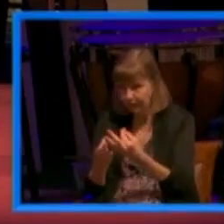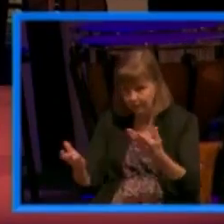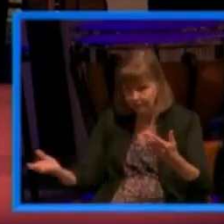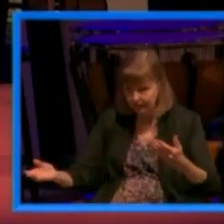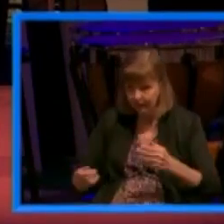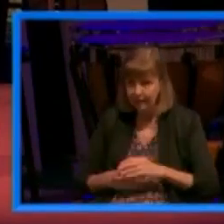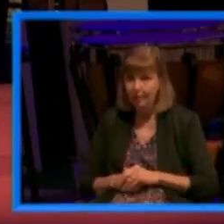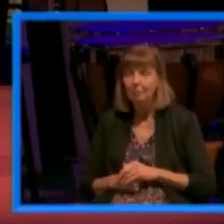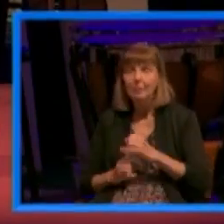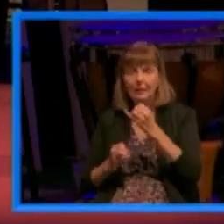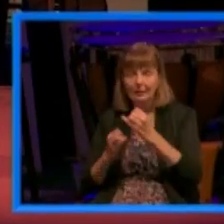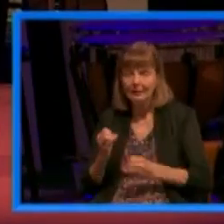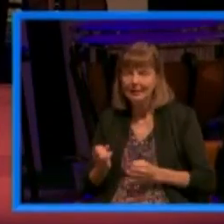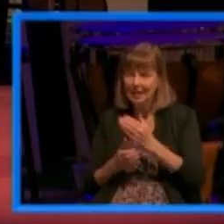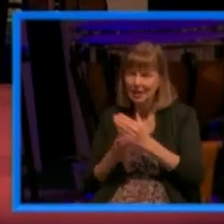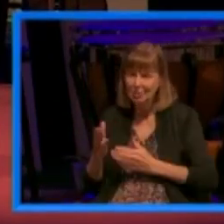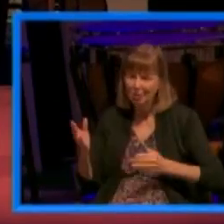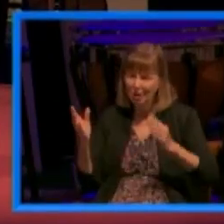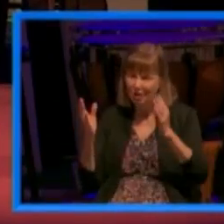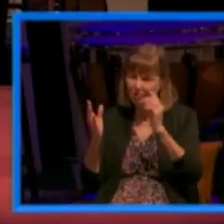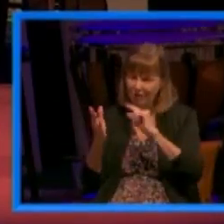text. I want you to see the grace of God.